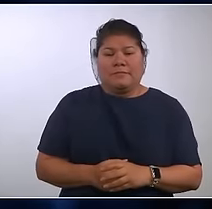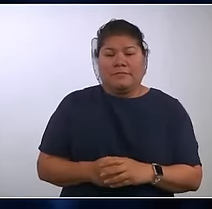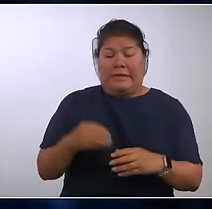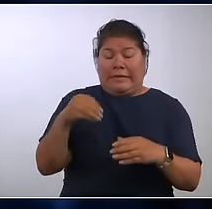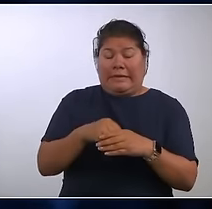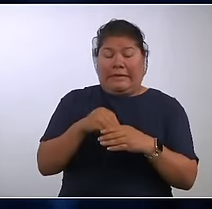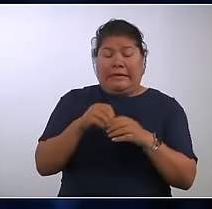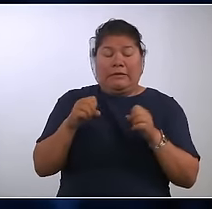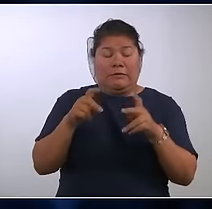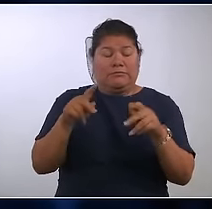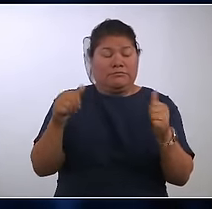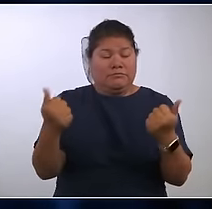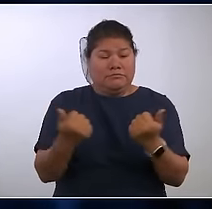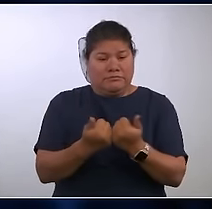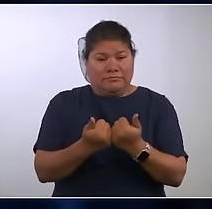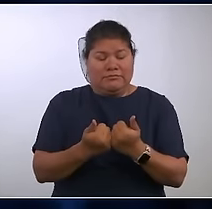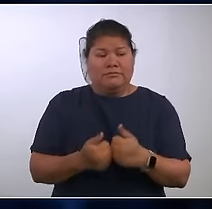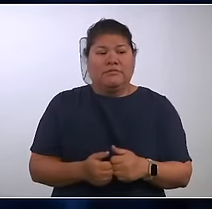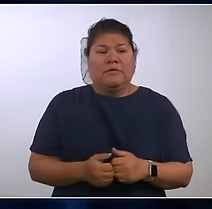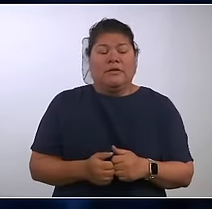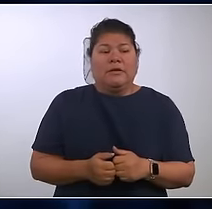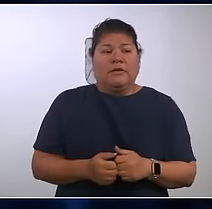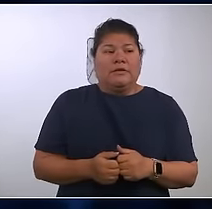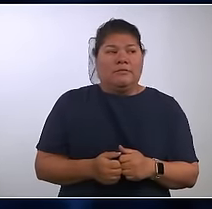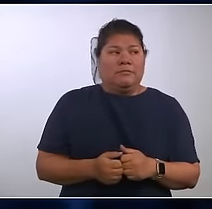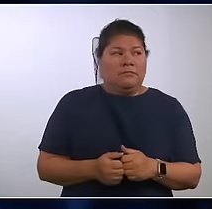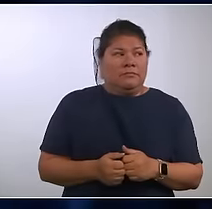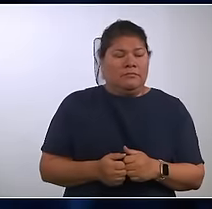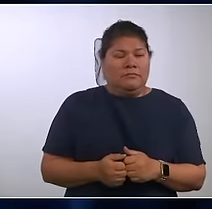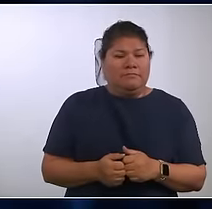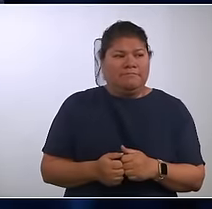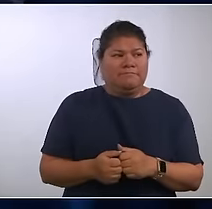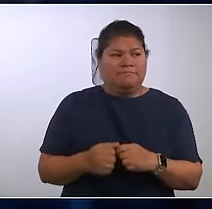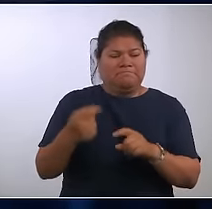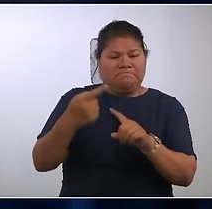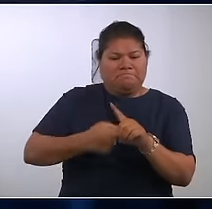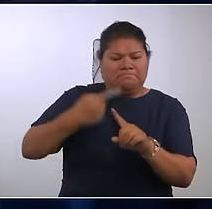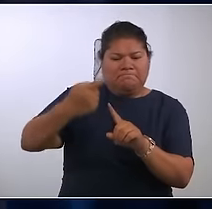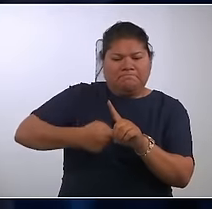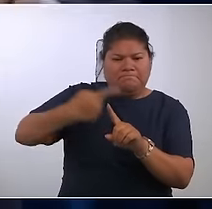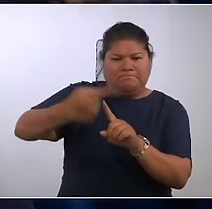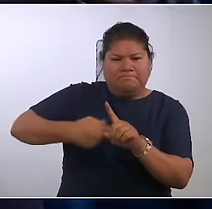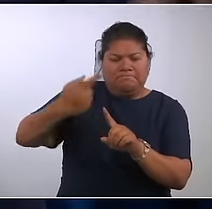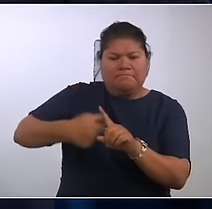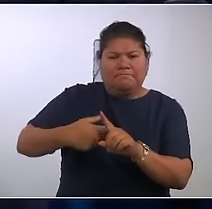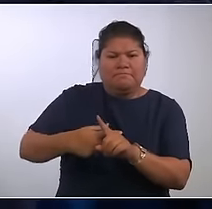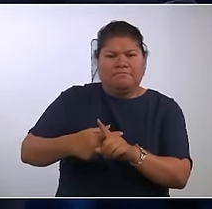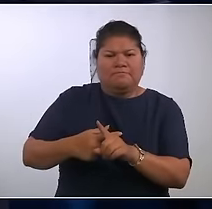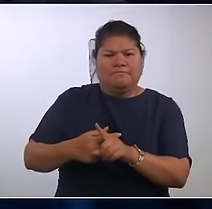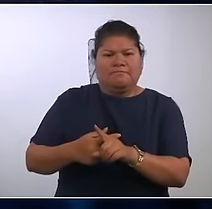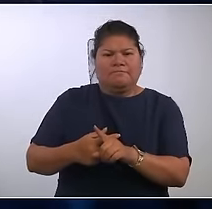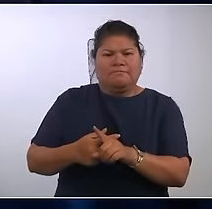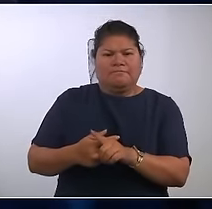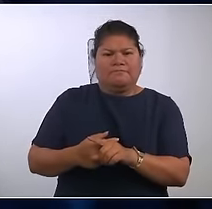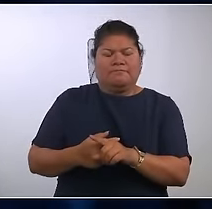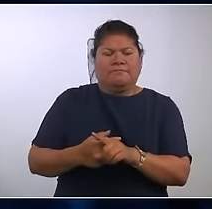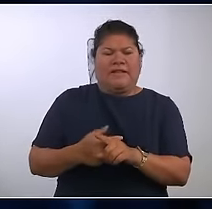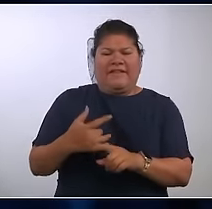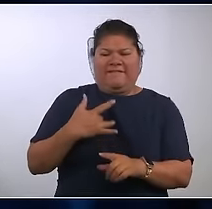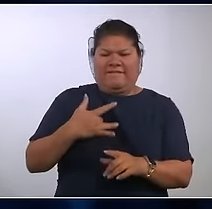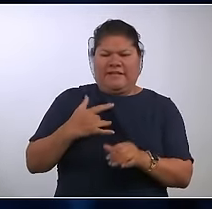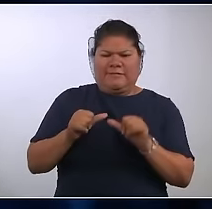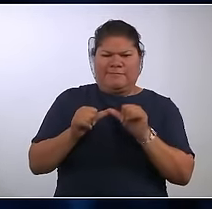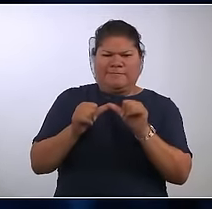asamblea apostólica, in the apostolic assembly. Al pasar los meses, upon the passing of the months, este sentir no ha disminuido.